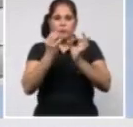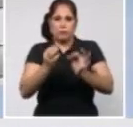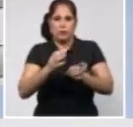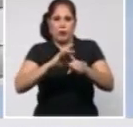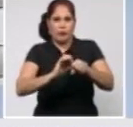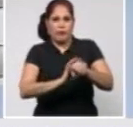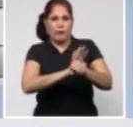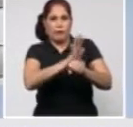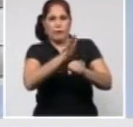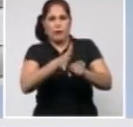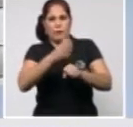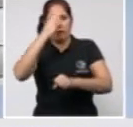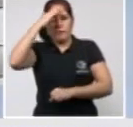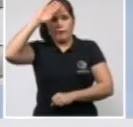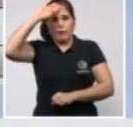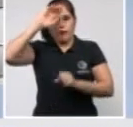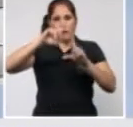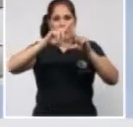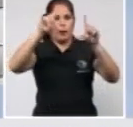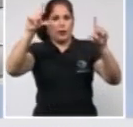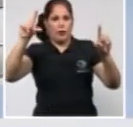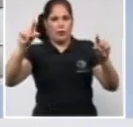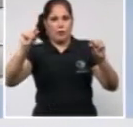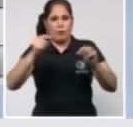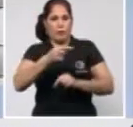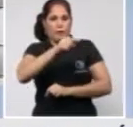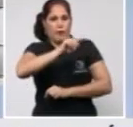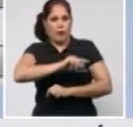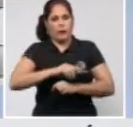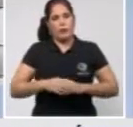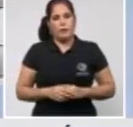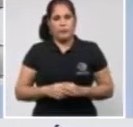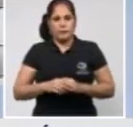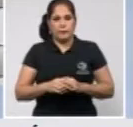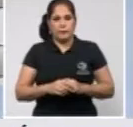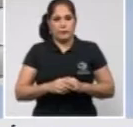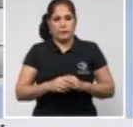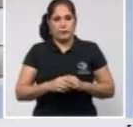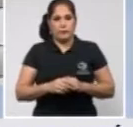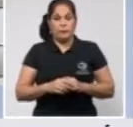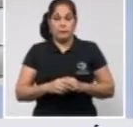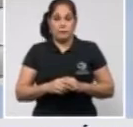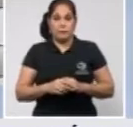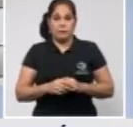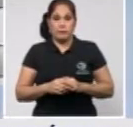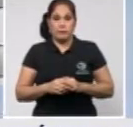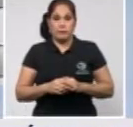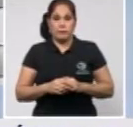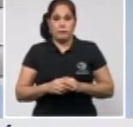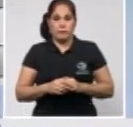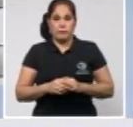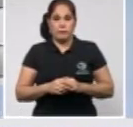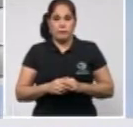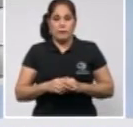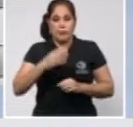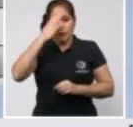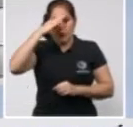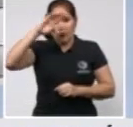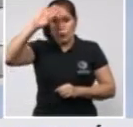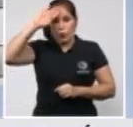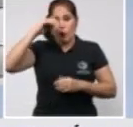7,550 samples processed, 66 tested positive for COVID-19.